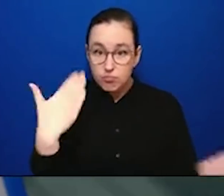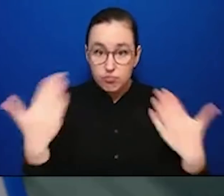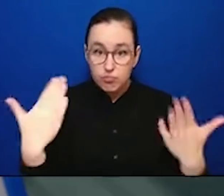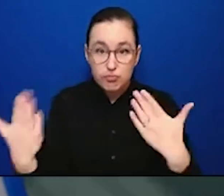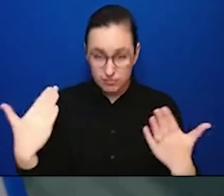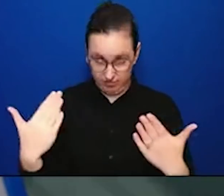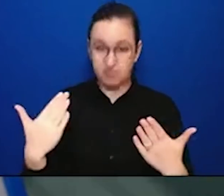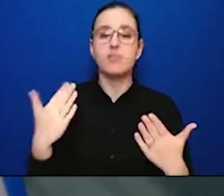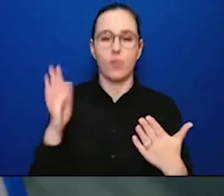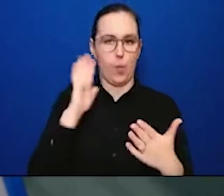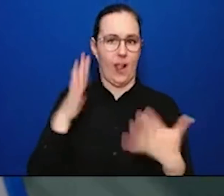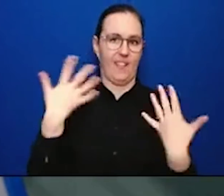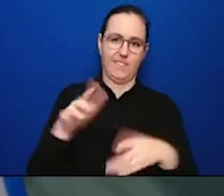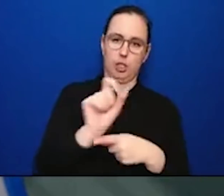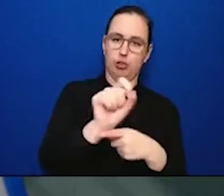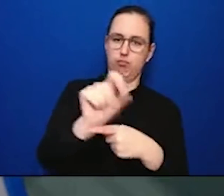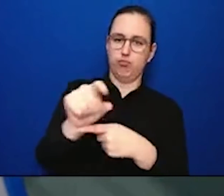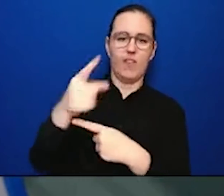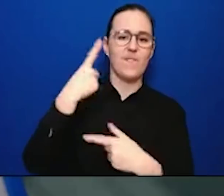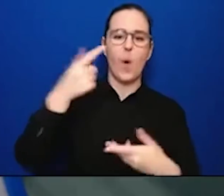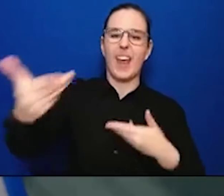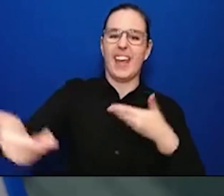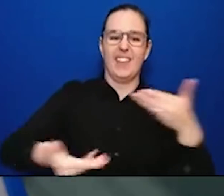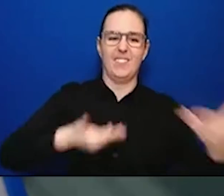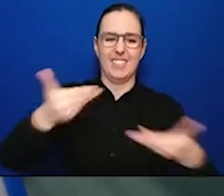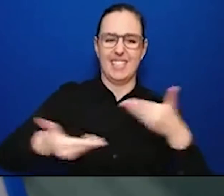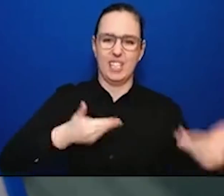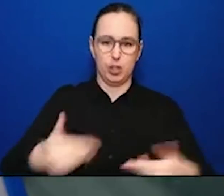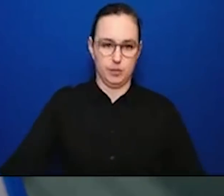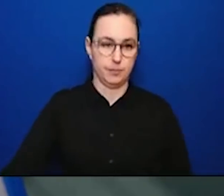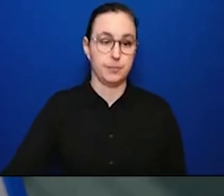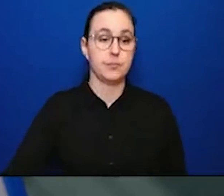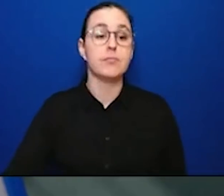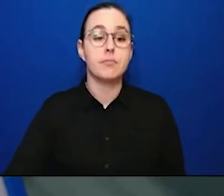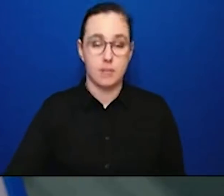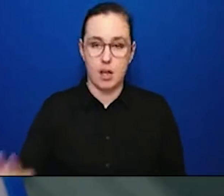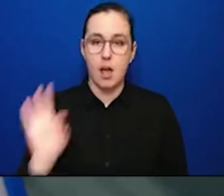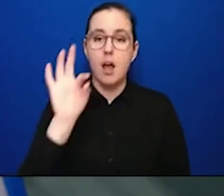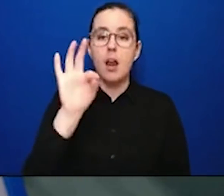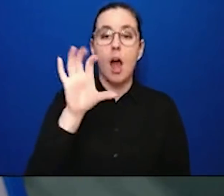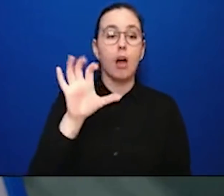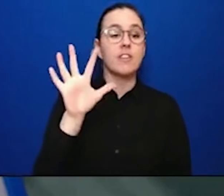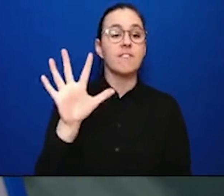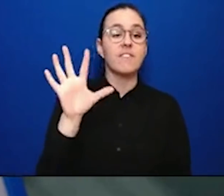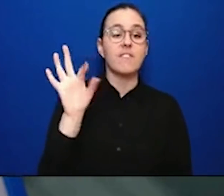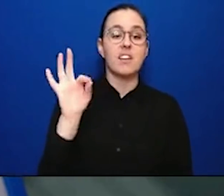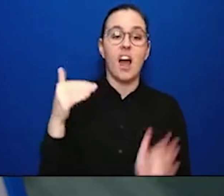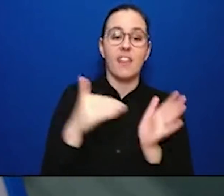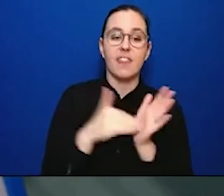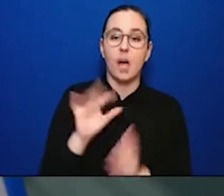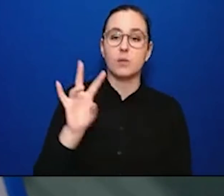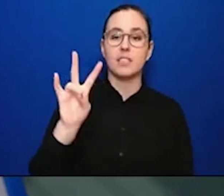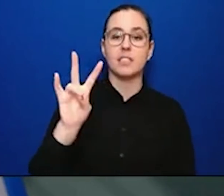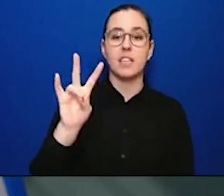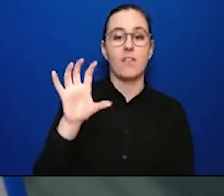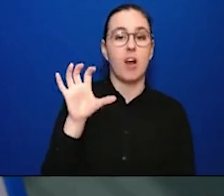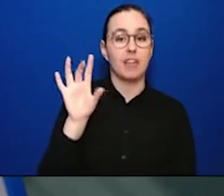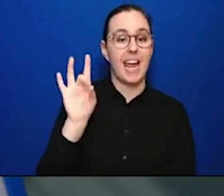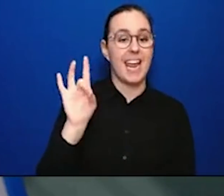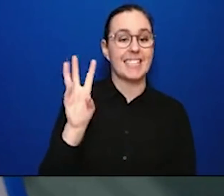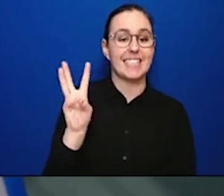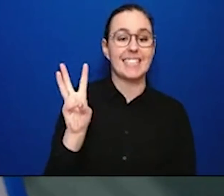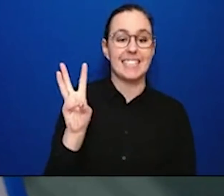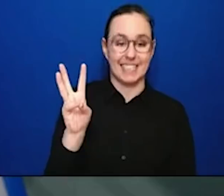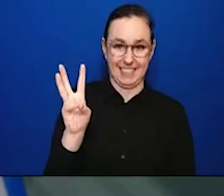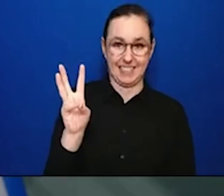boosters have been given in BC since the beginning of our booster